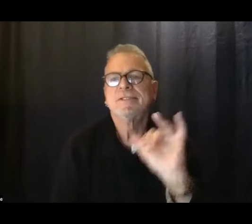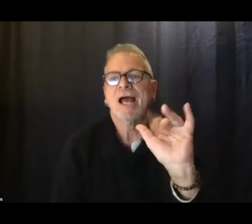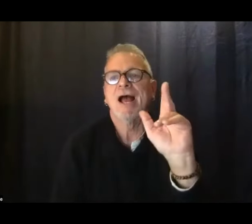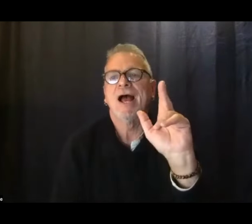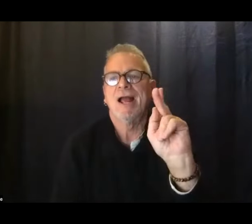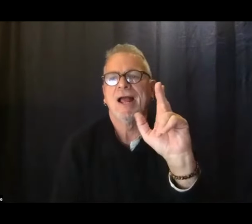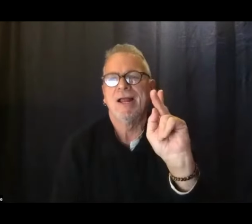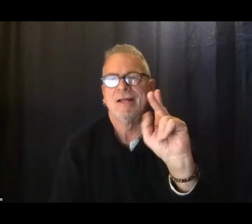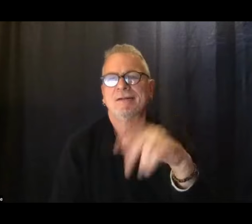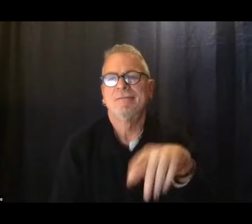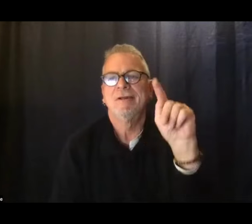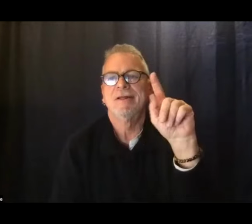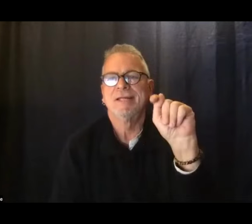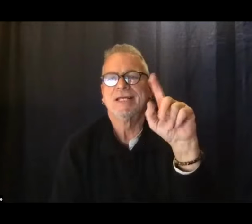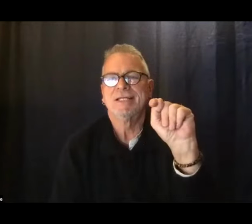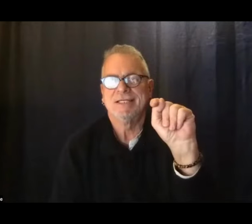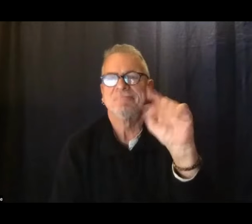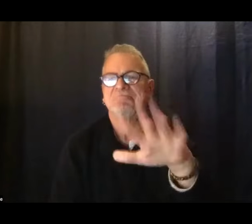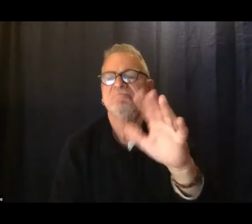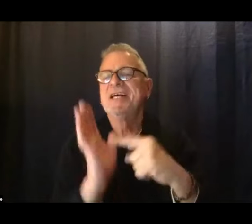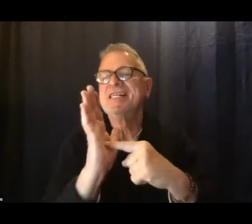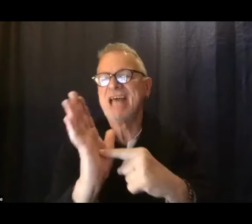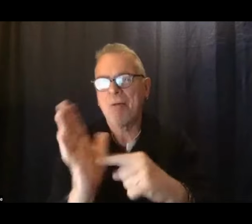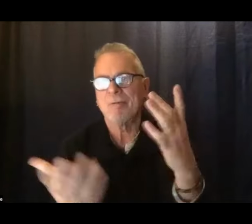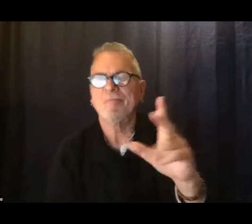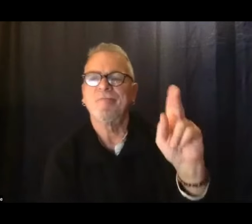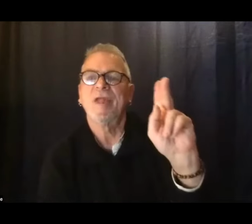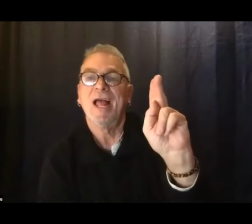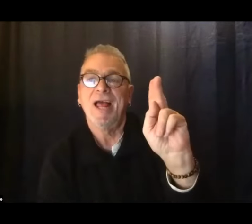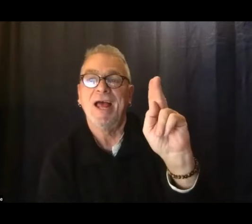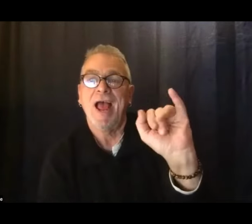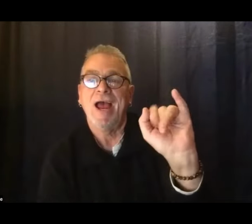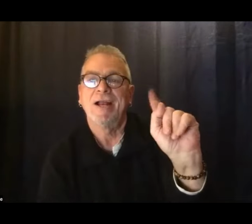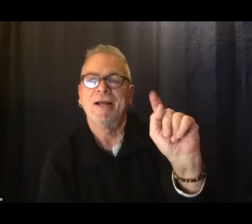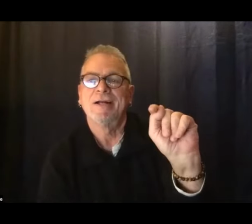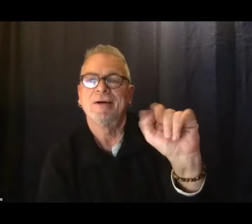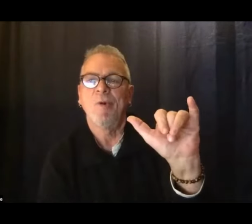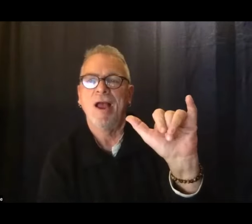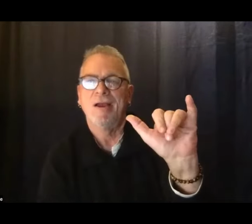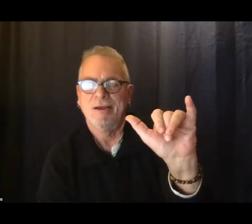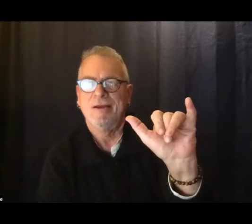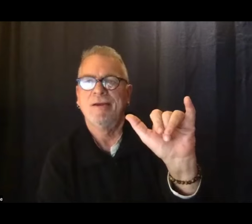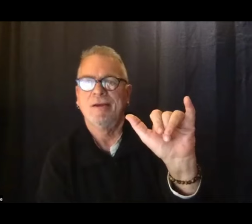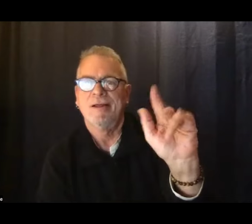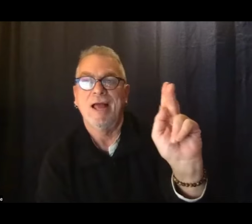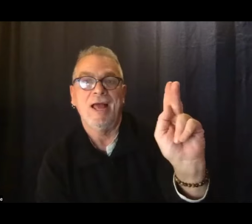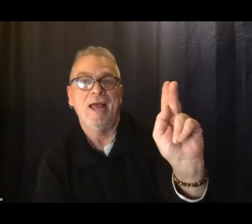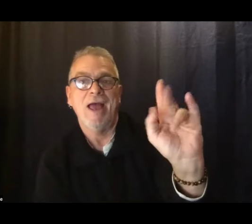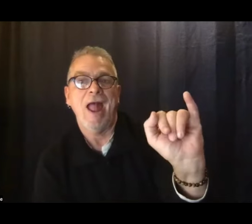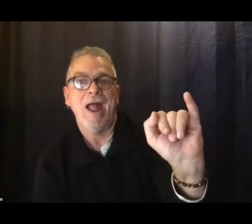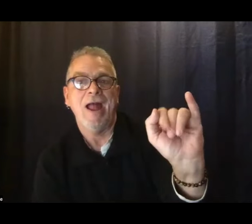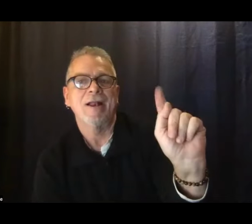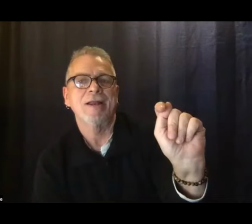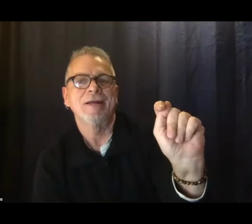KK. You don't have to go K and then jump it over to the left in K, right? So that just is an example.